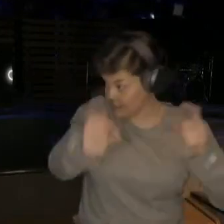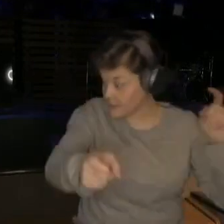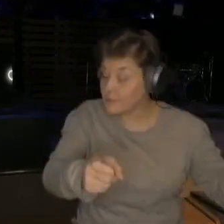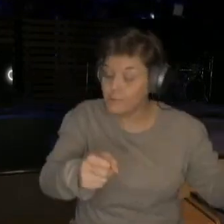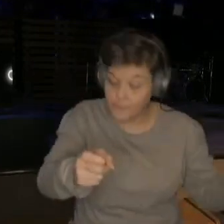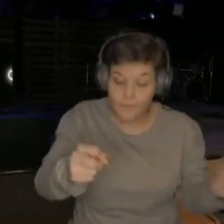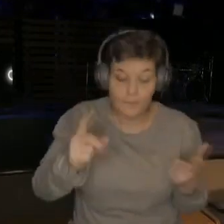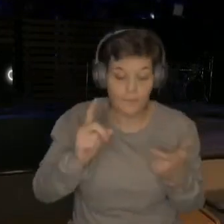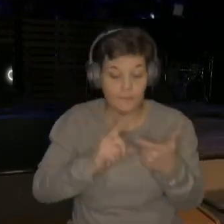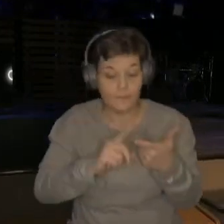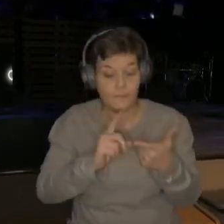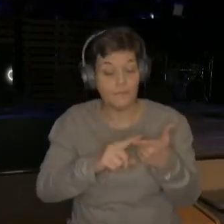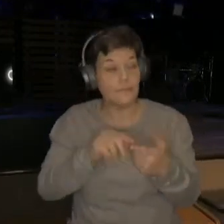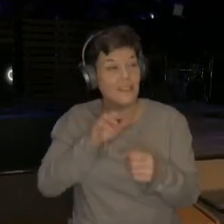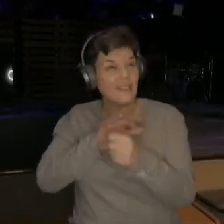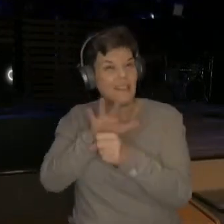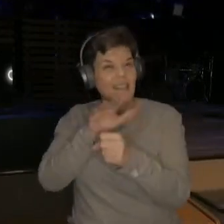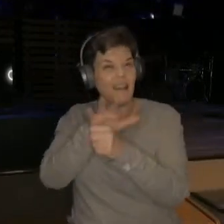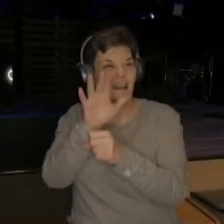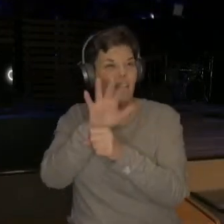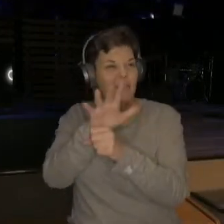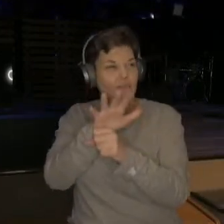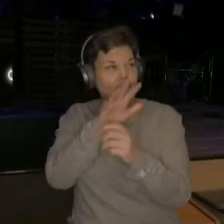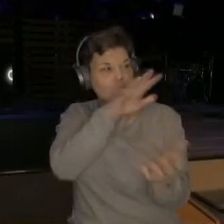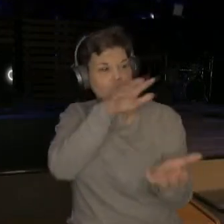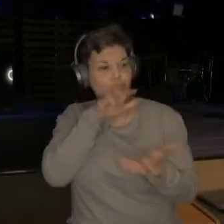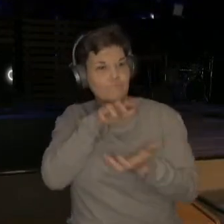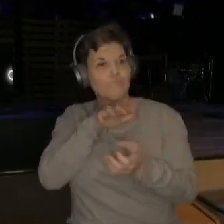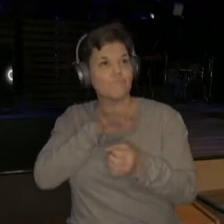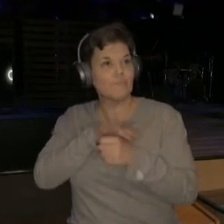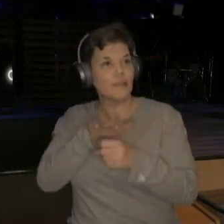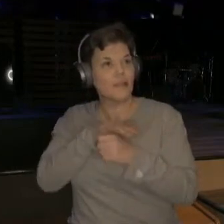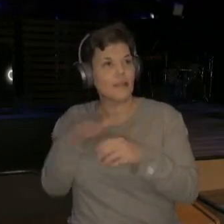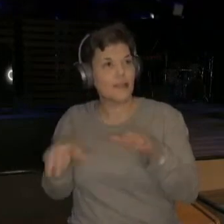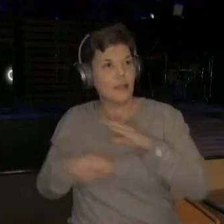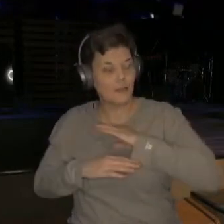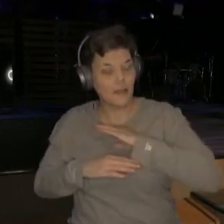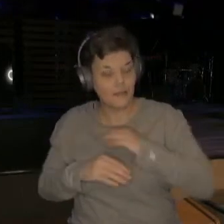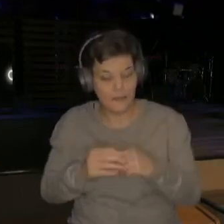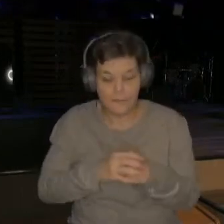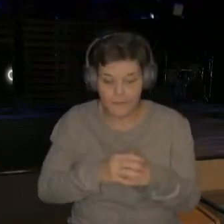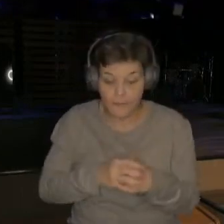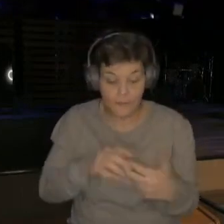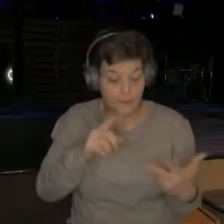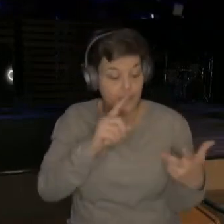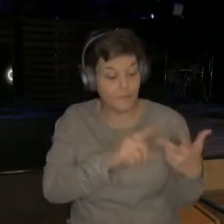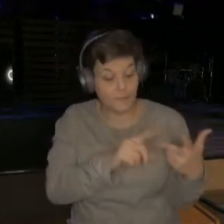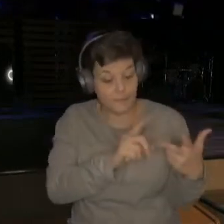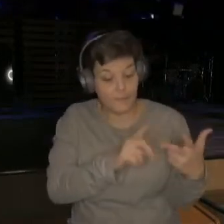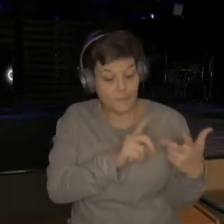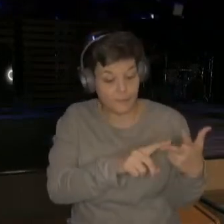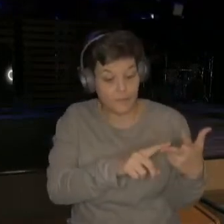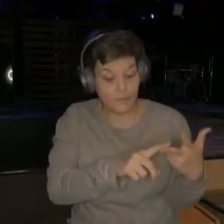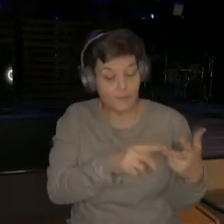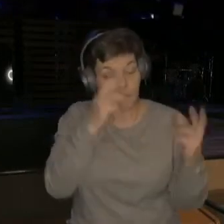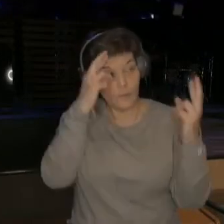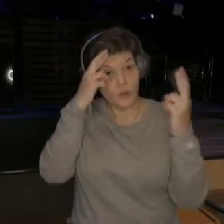kindly spirit. The Jewish community has always taken the responsibility of generosity with great